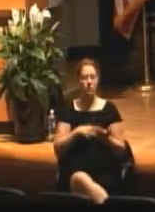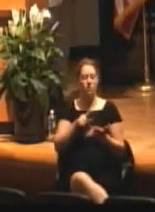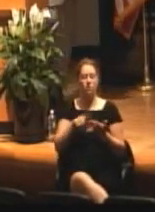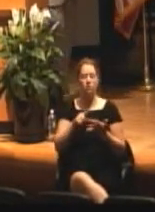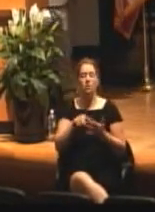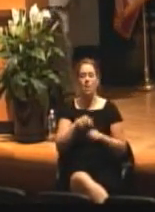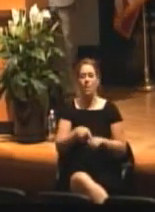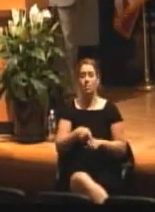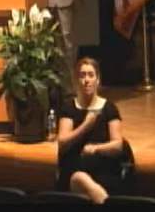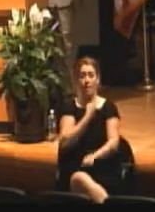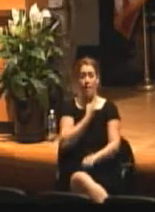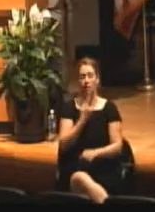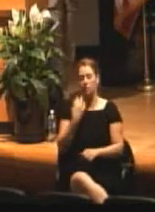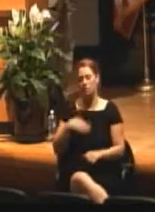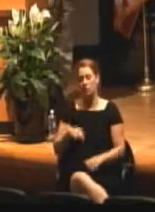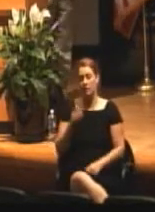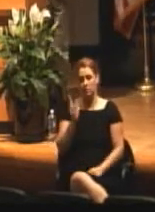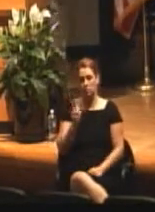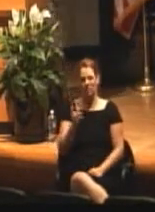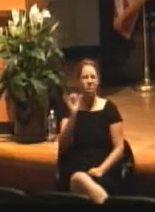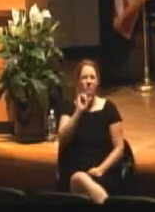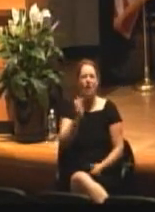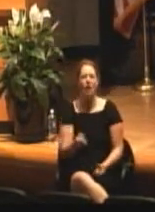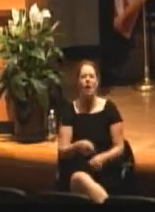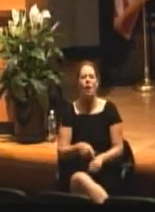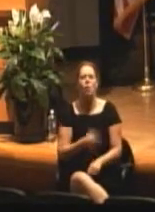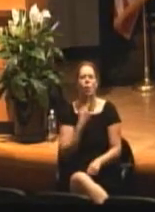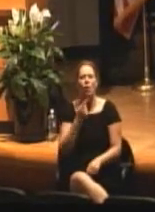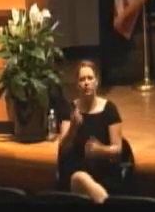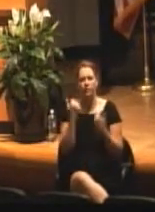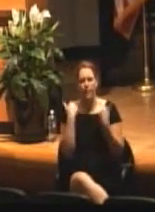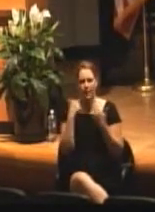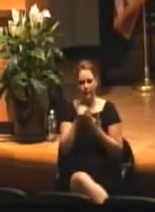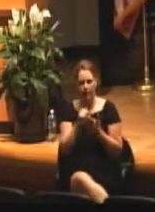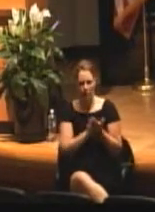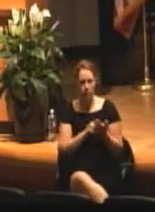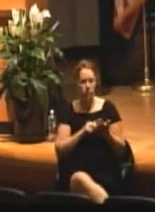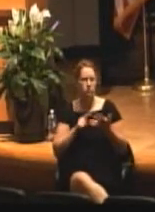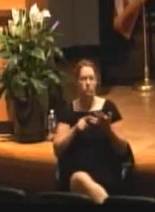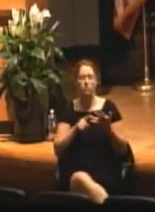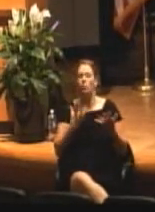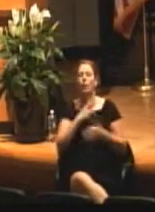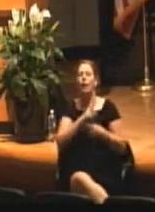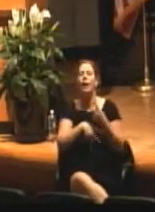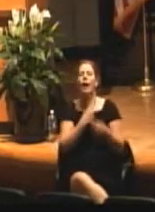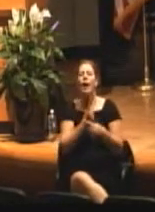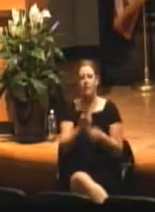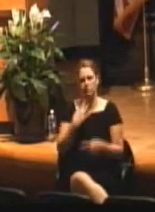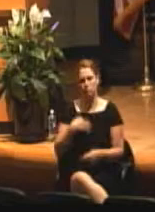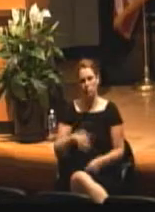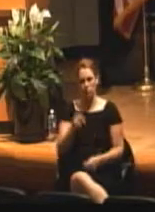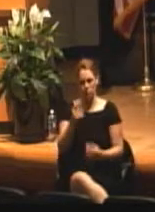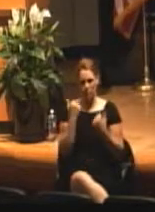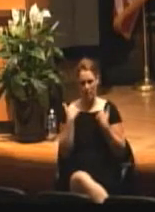history, like how long you've had accounts, and what kind of credit mix that you have. And we'll talk about that real quick here. We'll go into it.